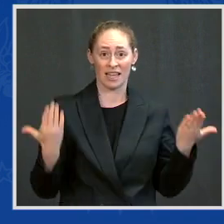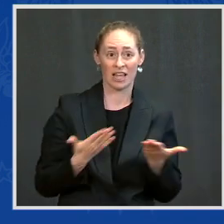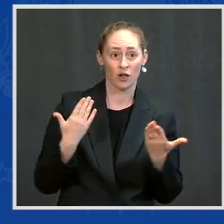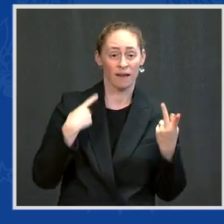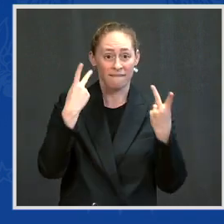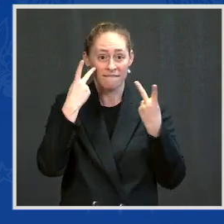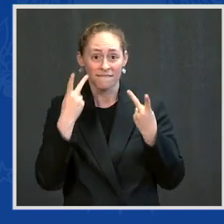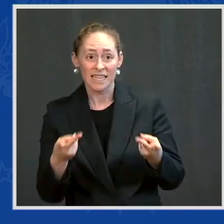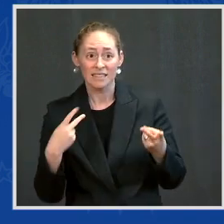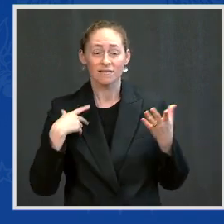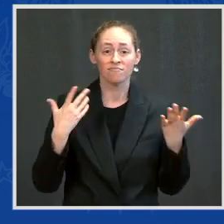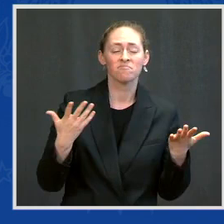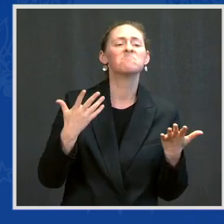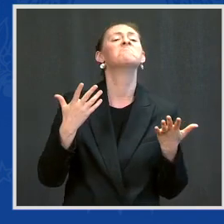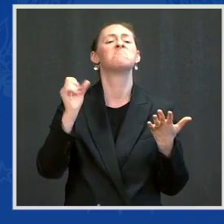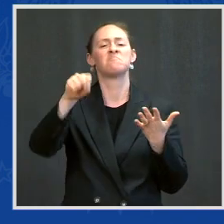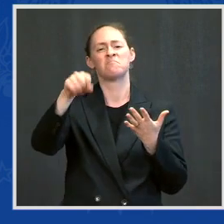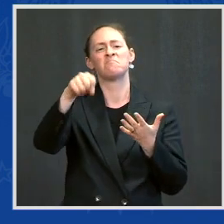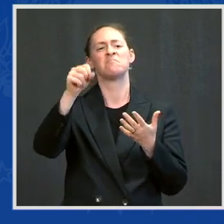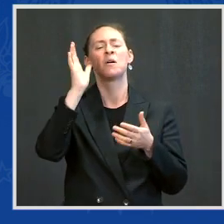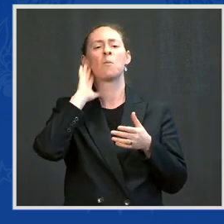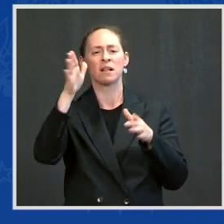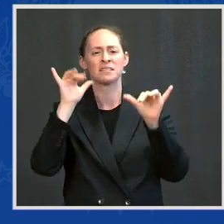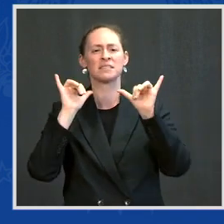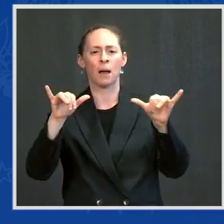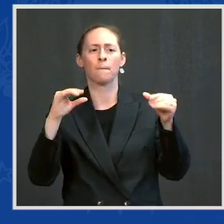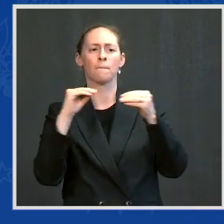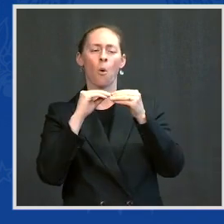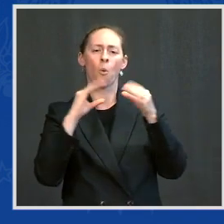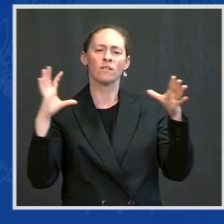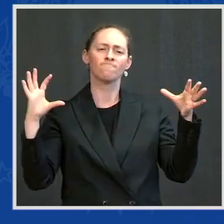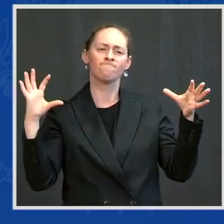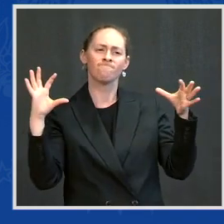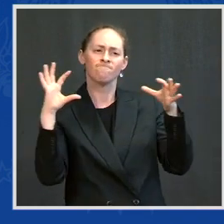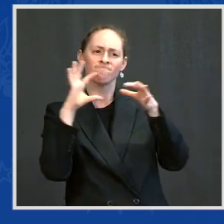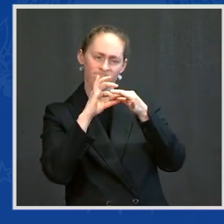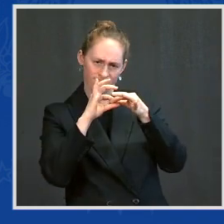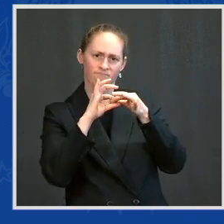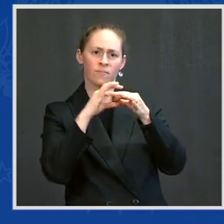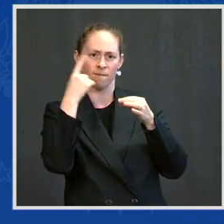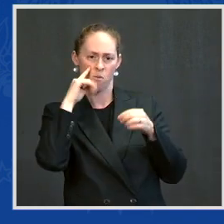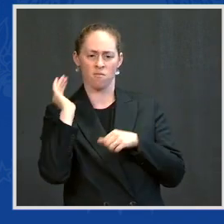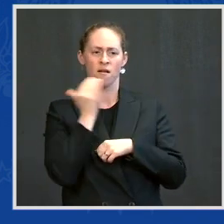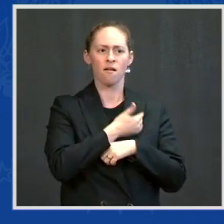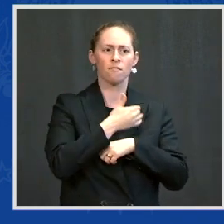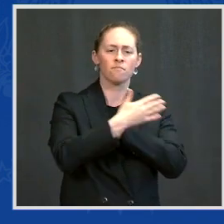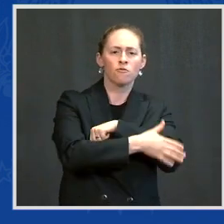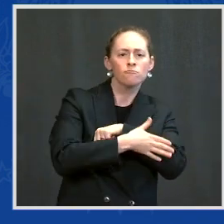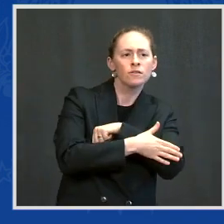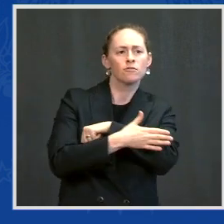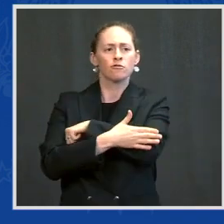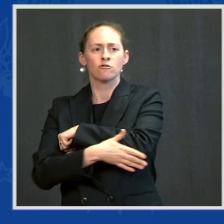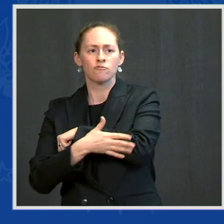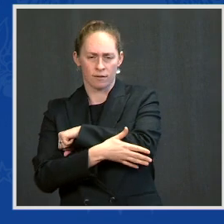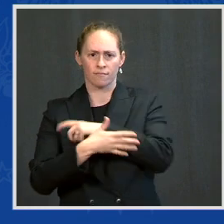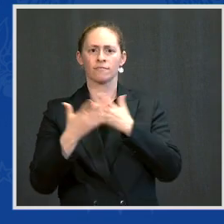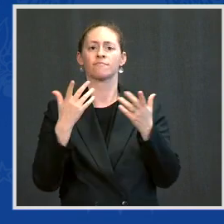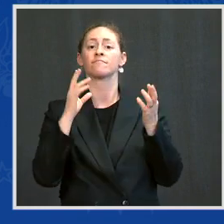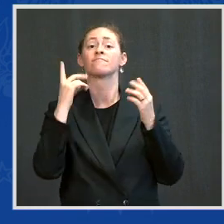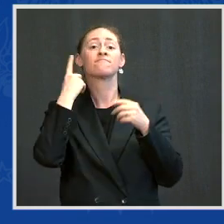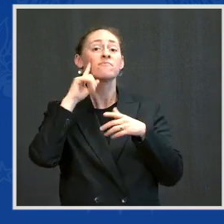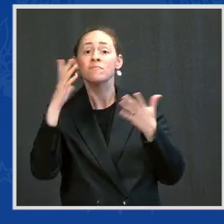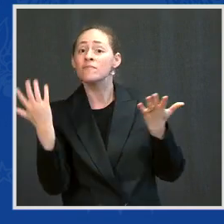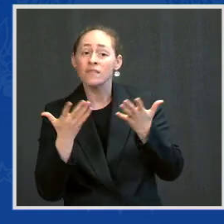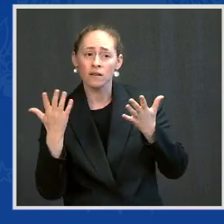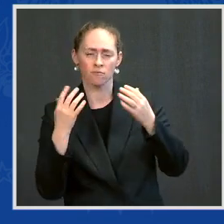foster deeper friendship between our two peoples and lay a firm foundation that will undergird the sustainable development of the